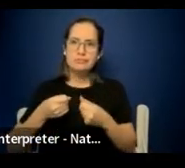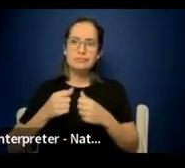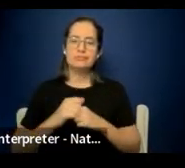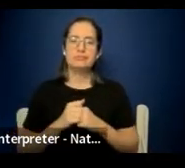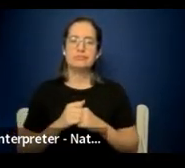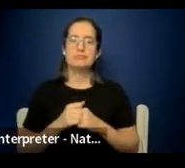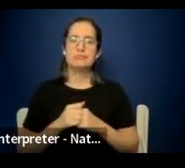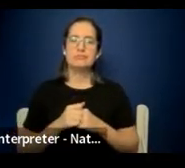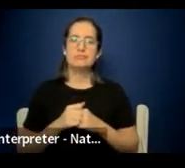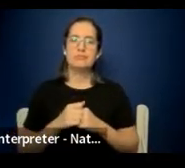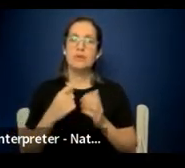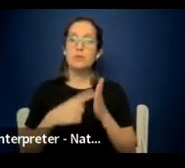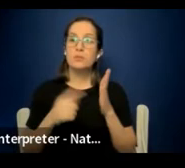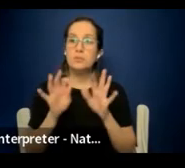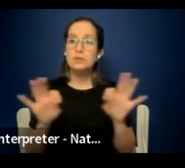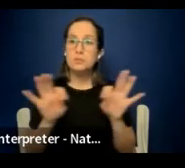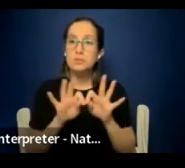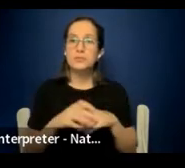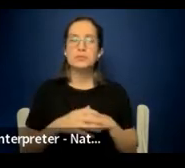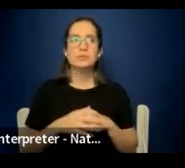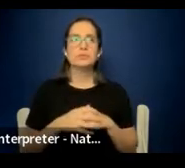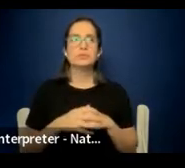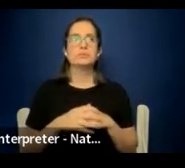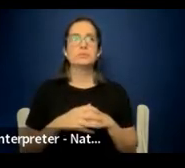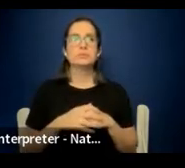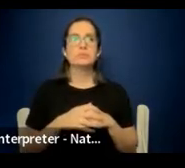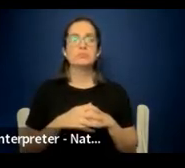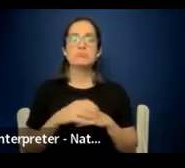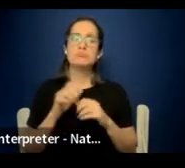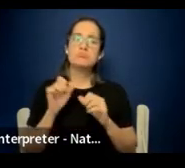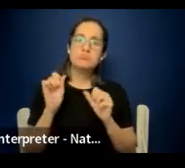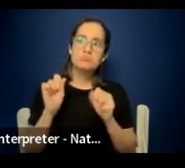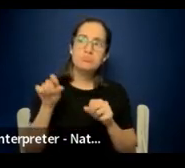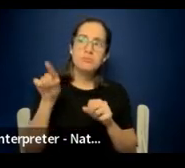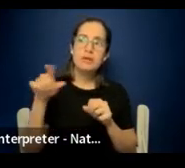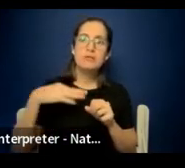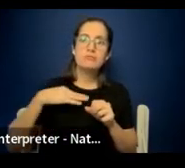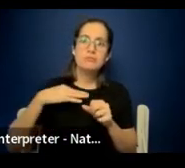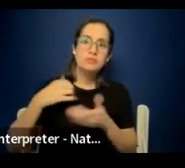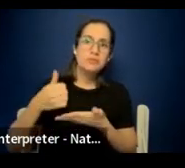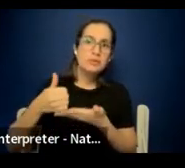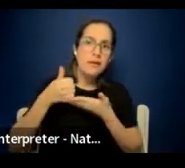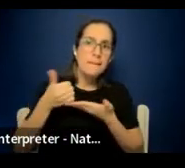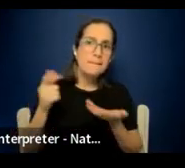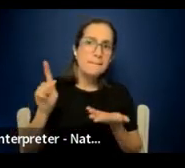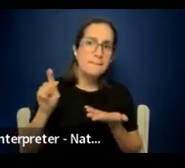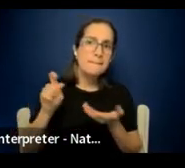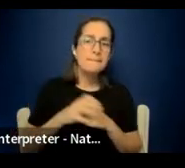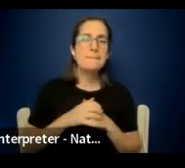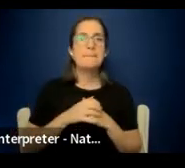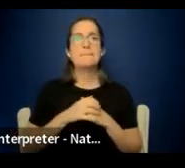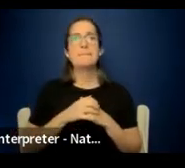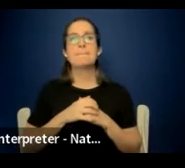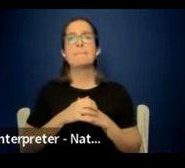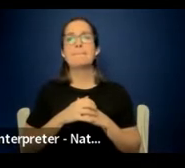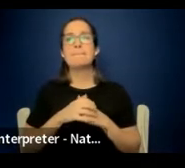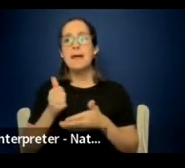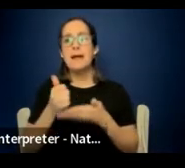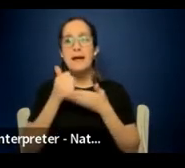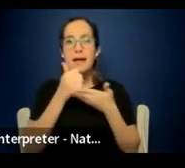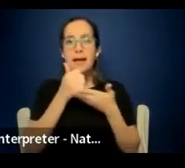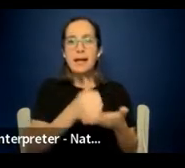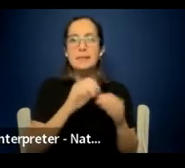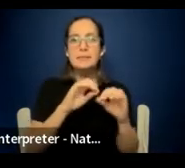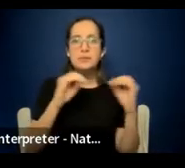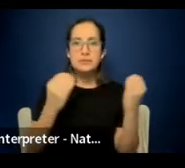benefit from a volunteer? What opportunities are the type that'll help build organizational capacity and add value to your